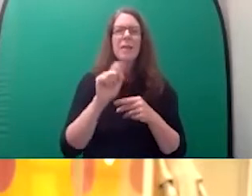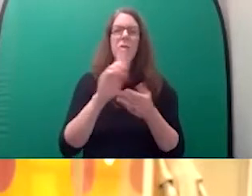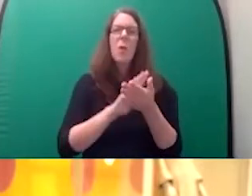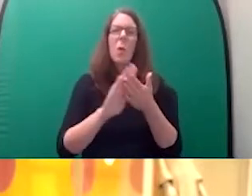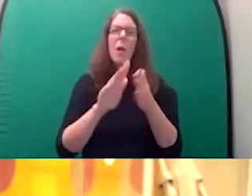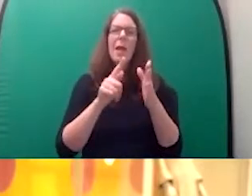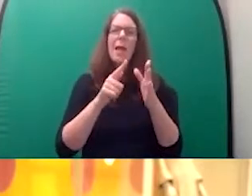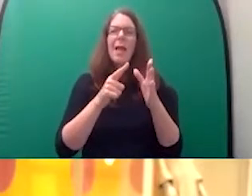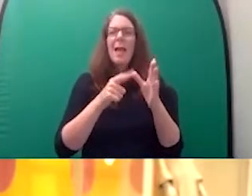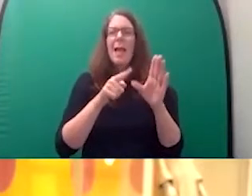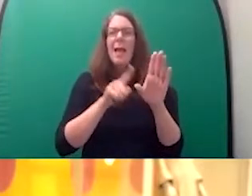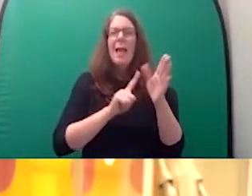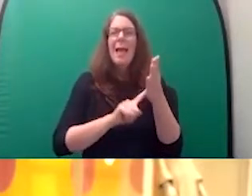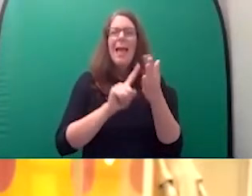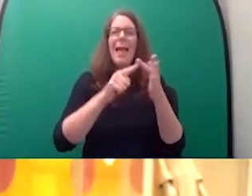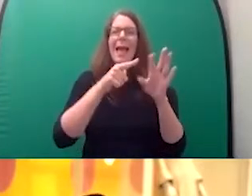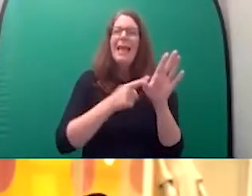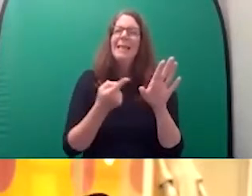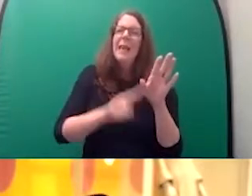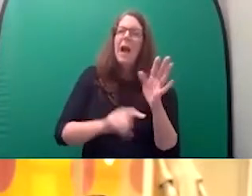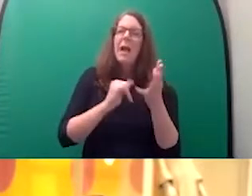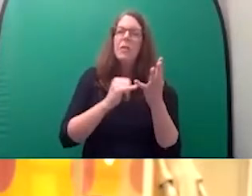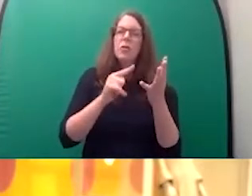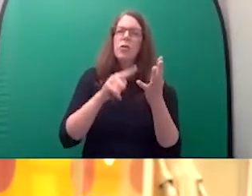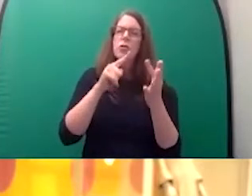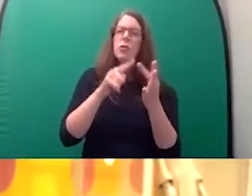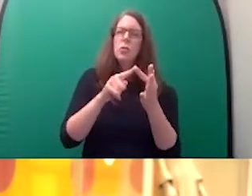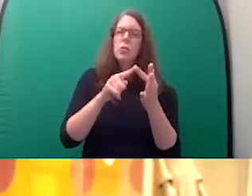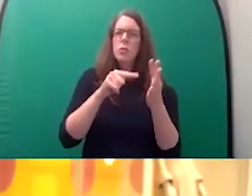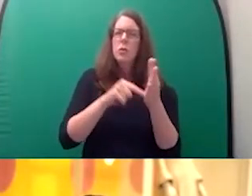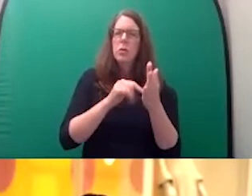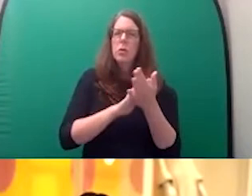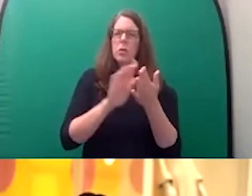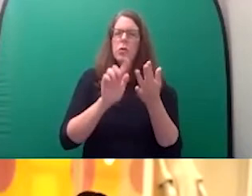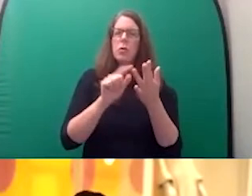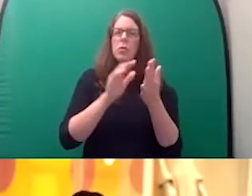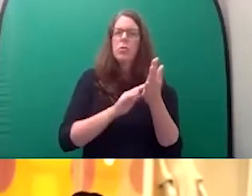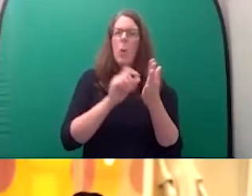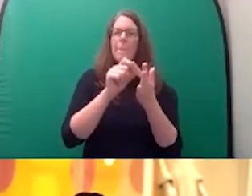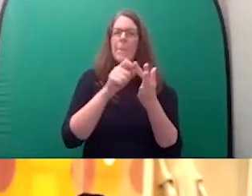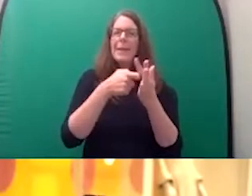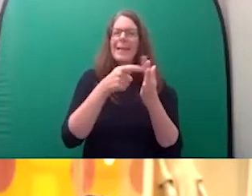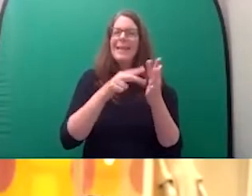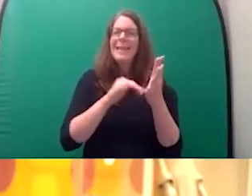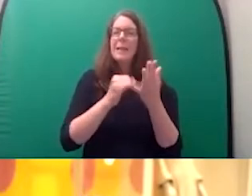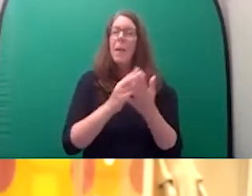just such wonderful friends, and they have collaborated with us for autumn winter